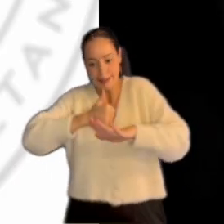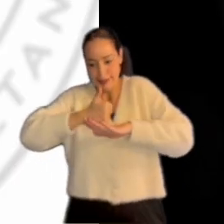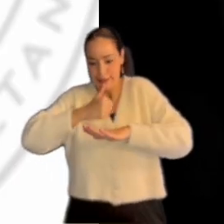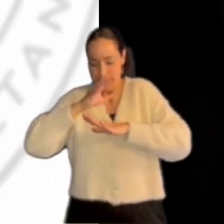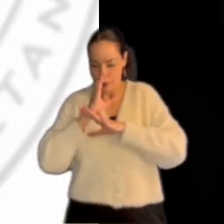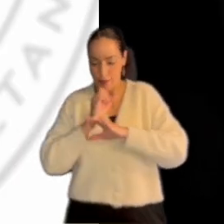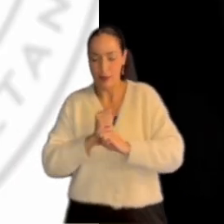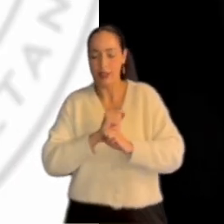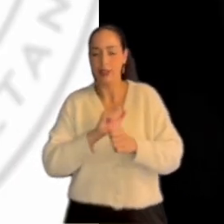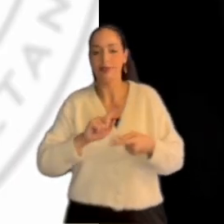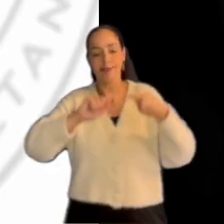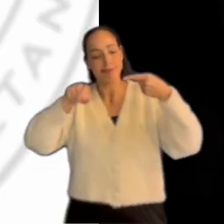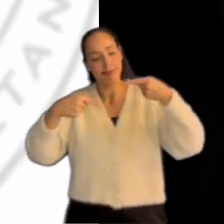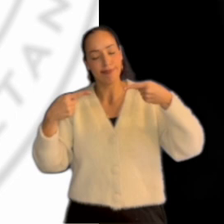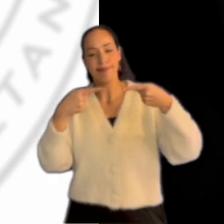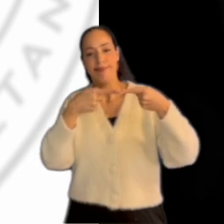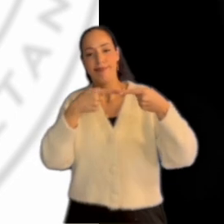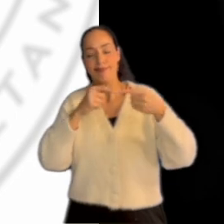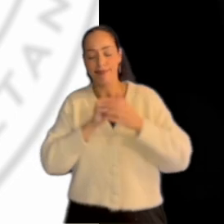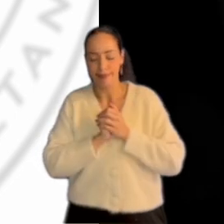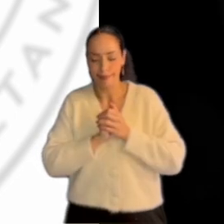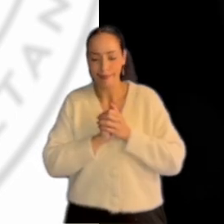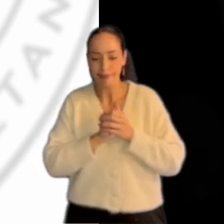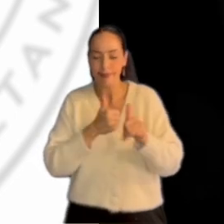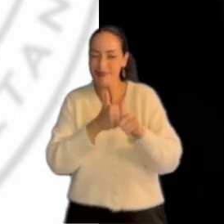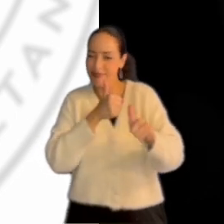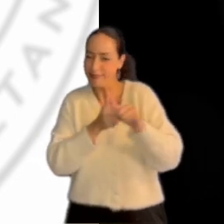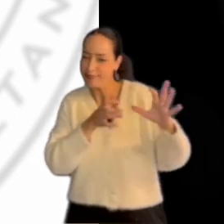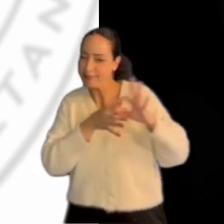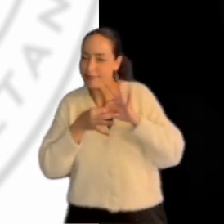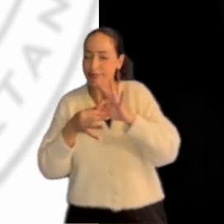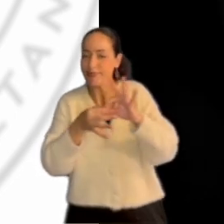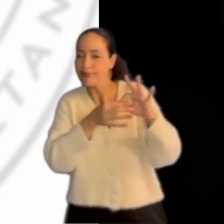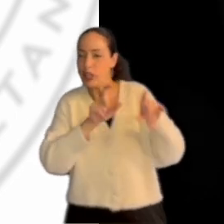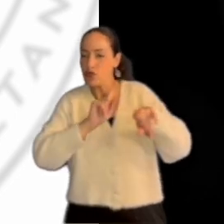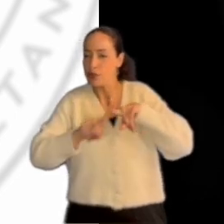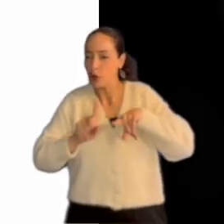Chapter 6, Organisational Responses to Trauma, Power and Betrayal.